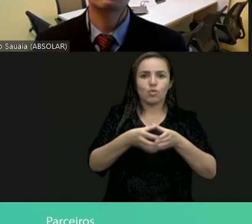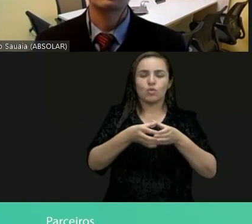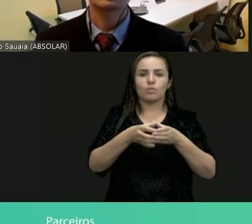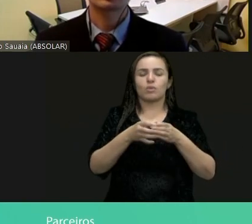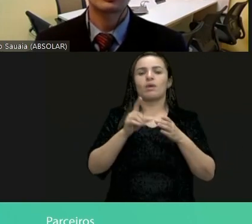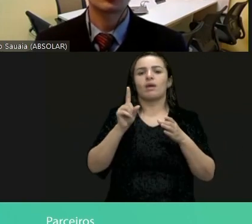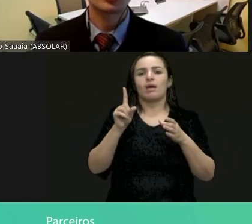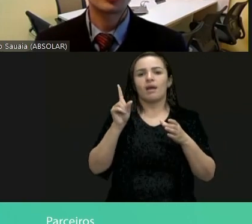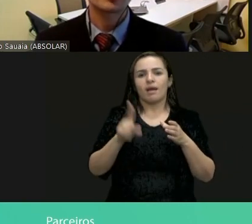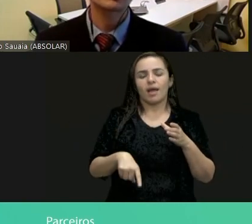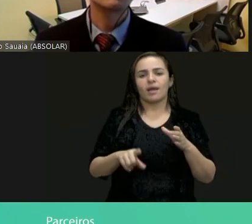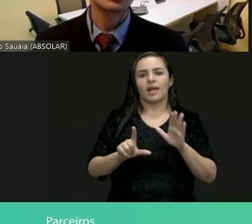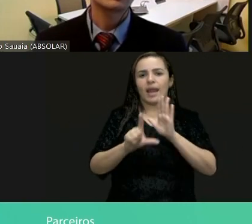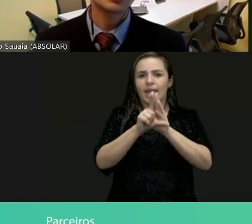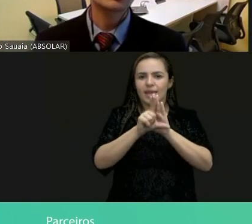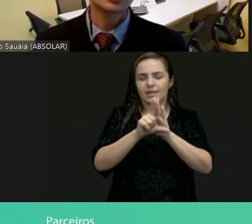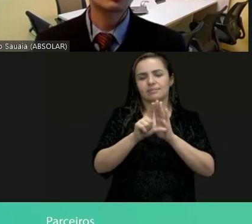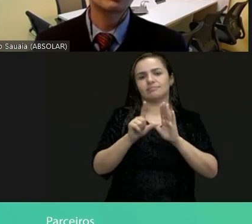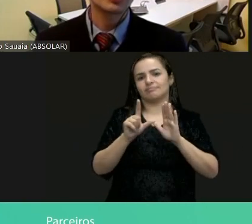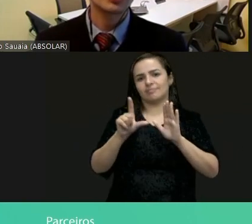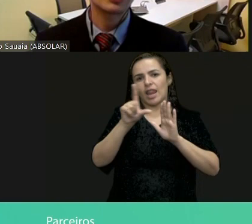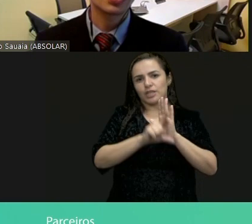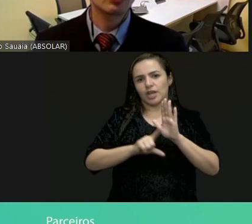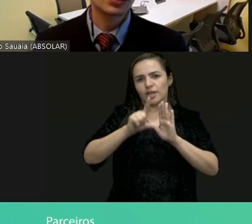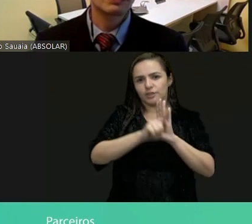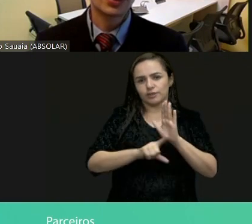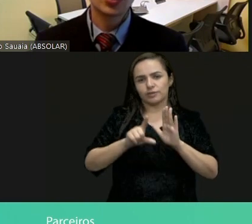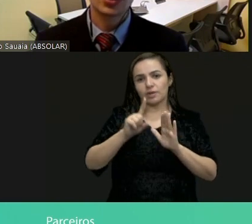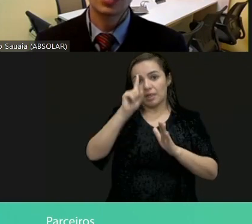us to have